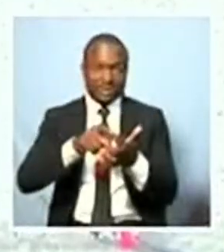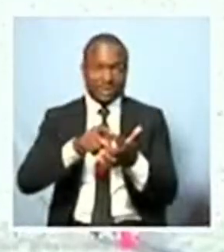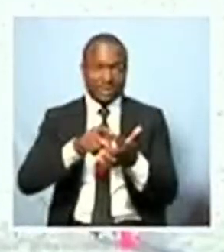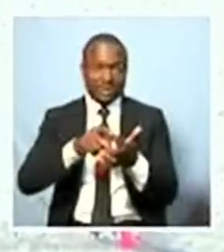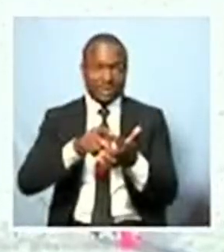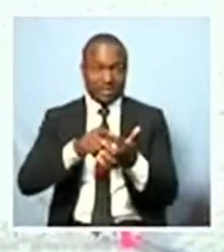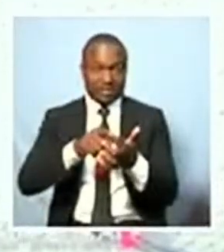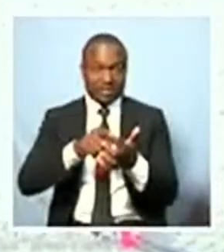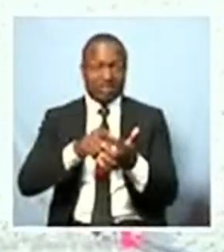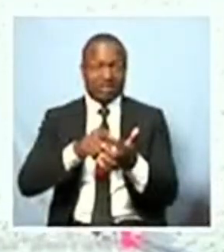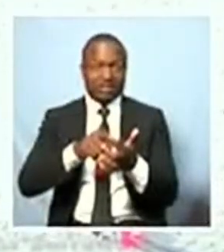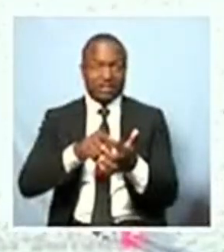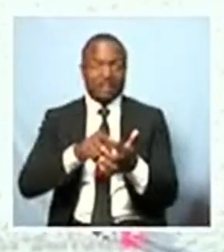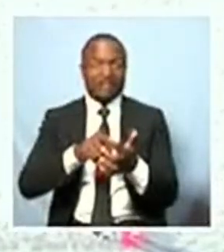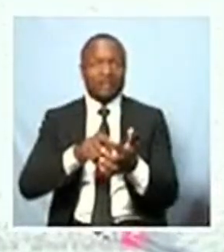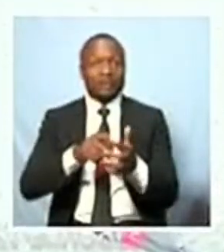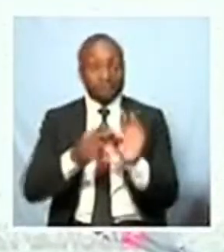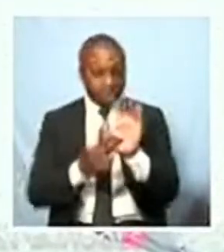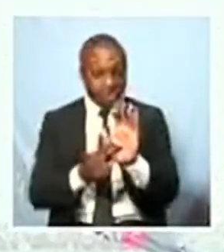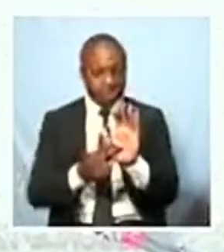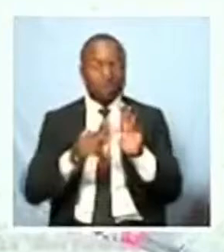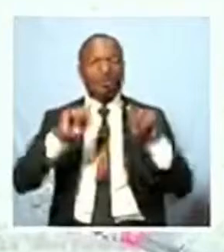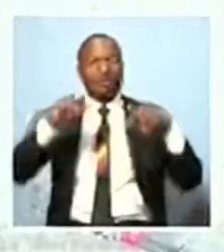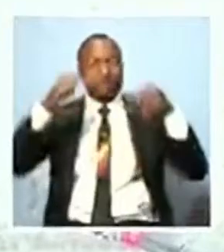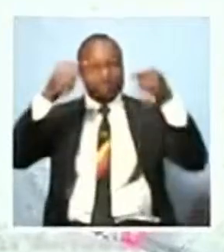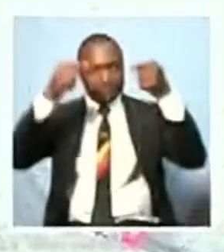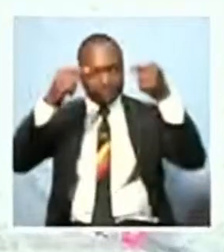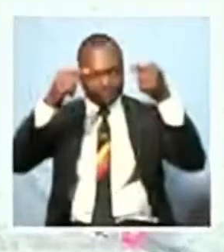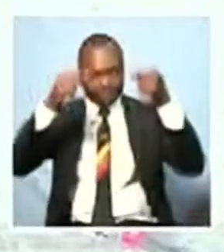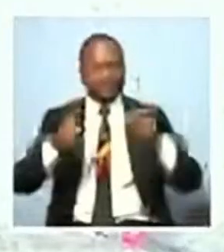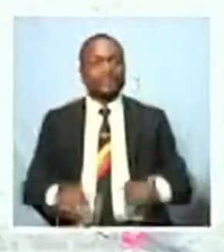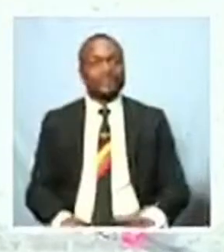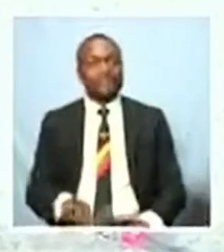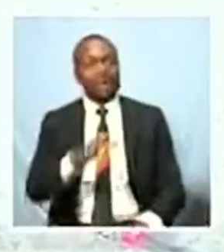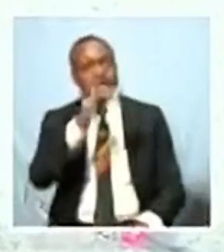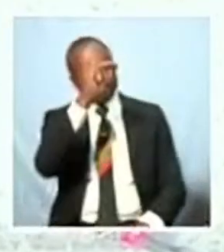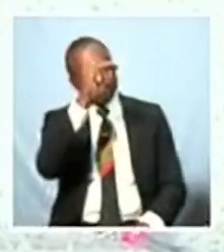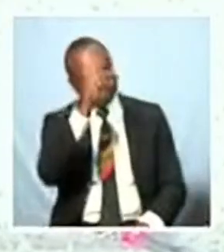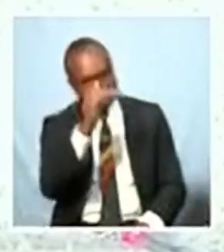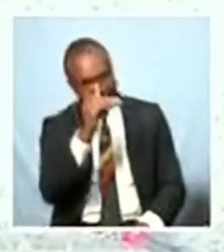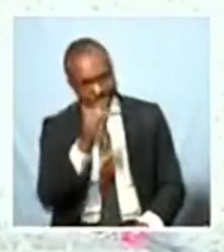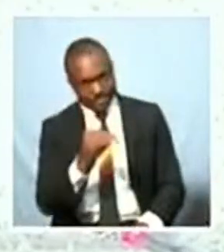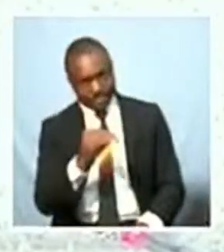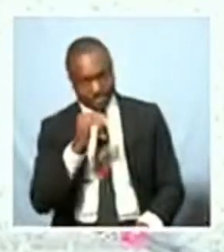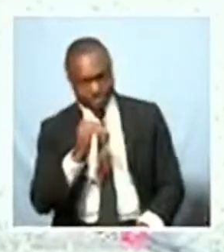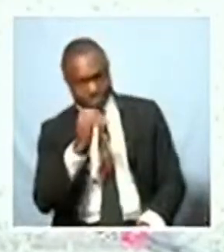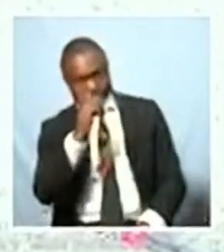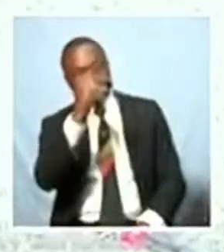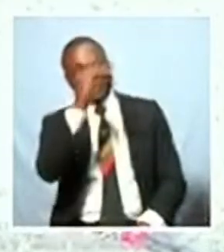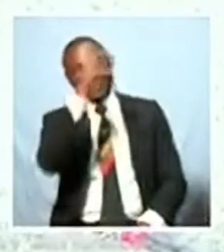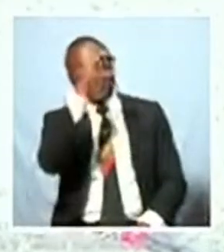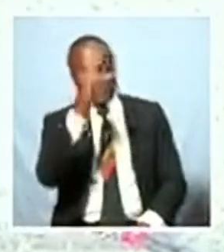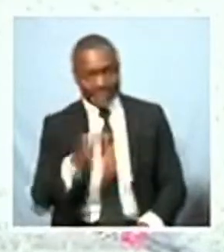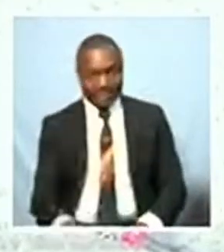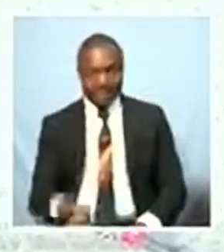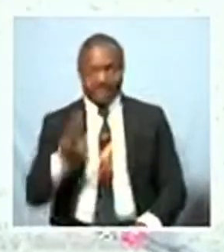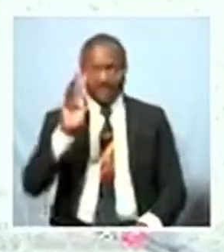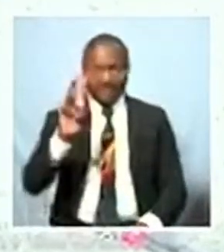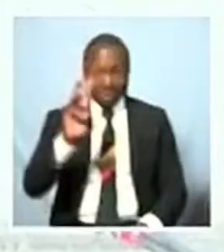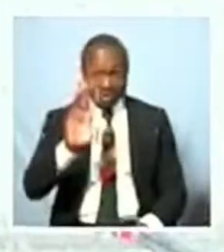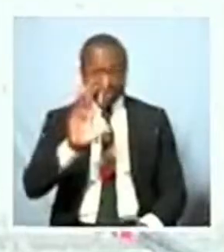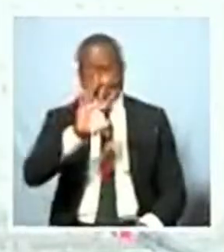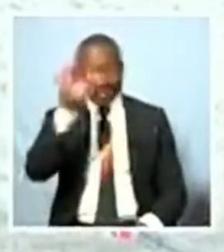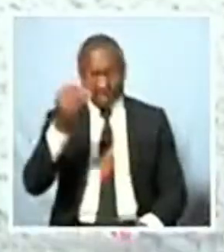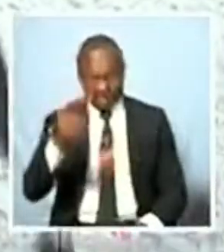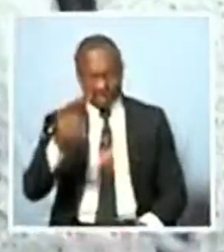backwards, which is indicating progress in sequencing and operational fluency. 65% indicated